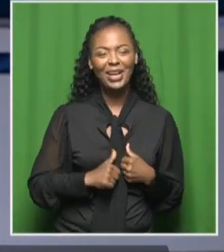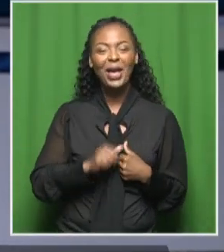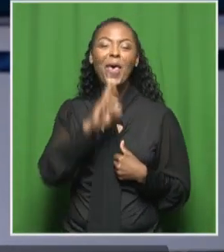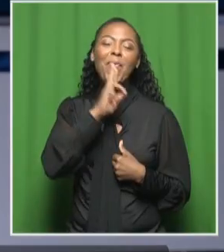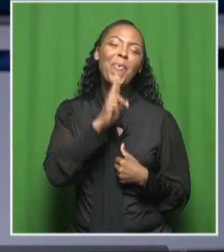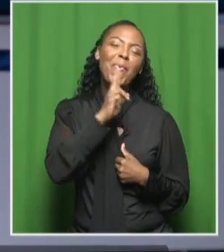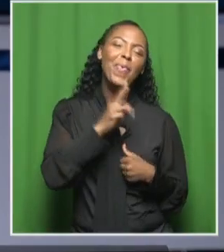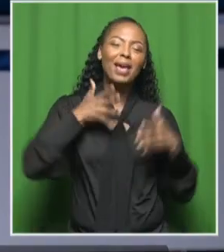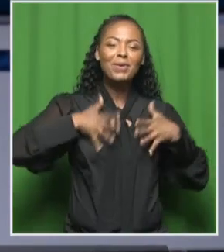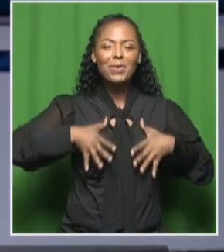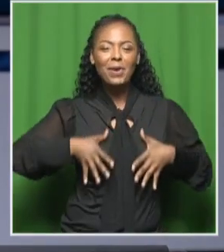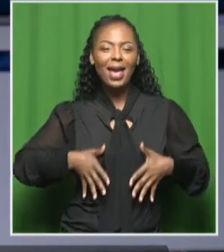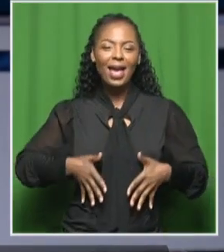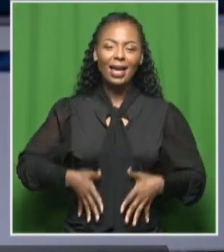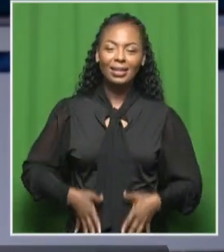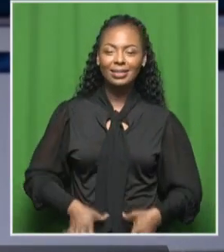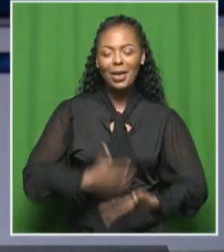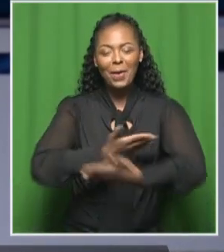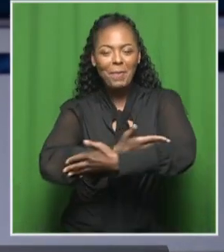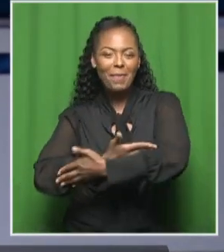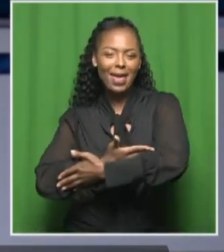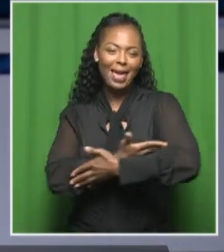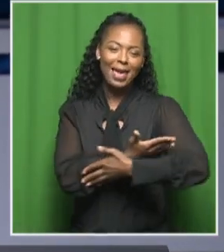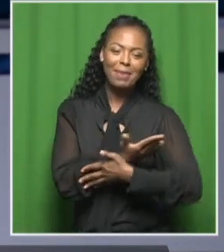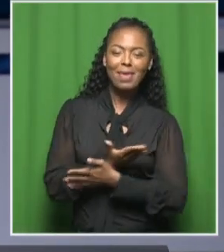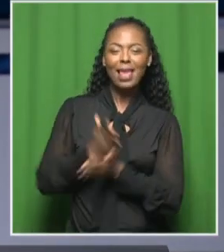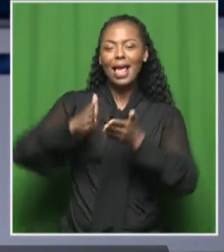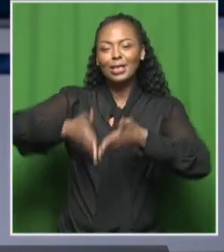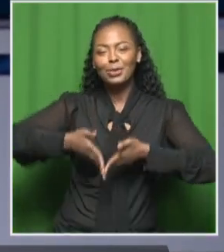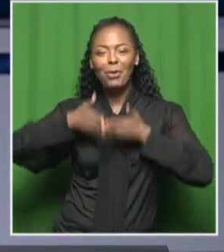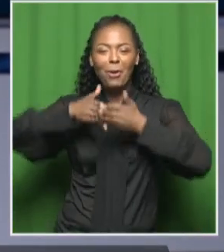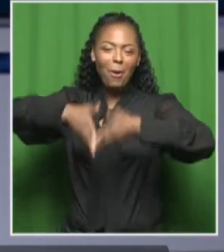dress. Baby, let's cruise. Ooh. Yeah.